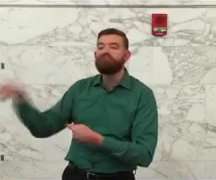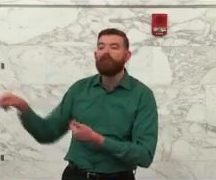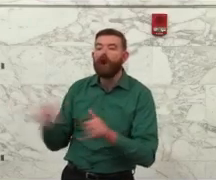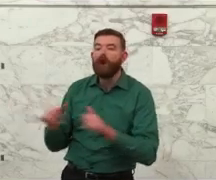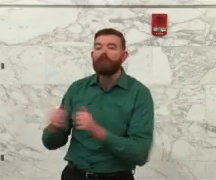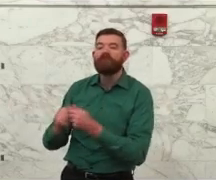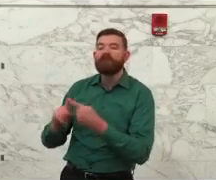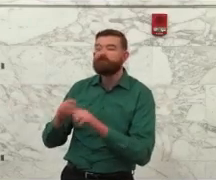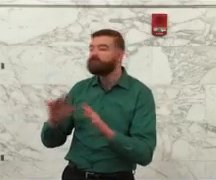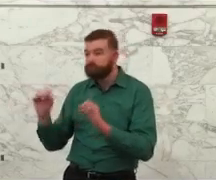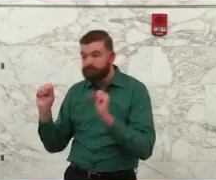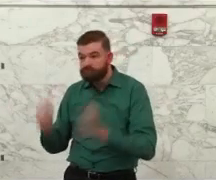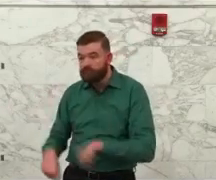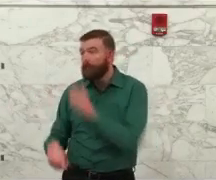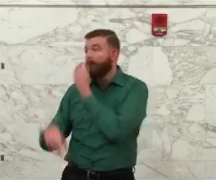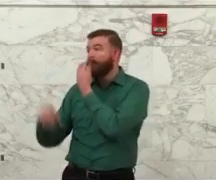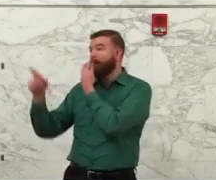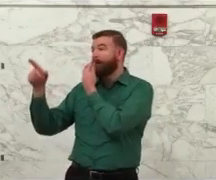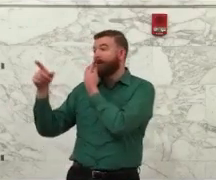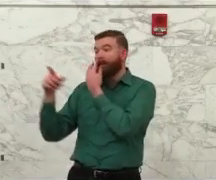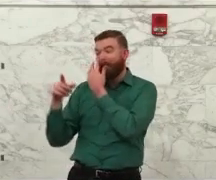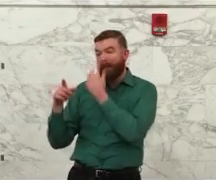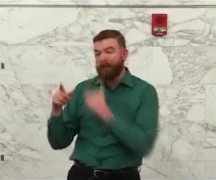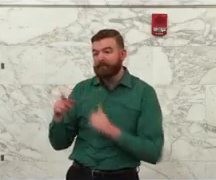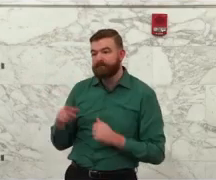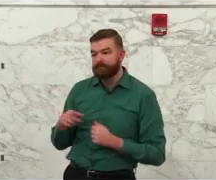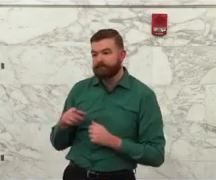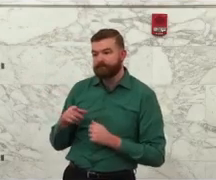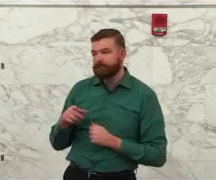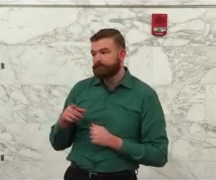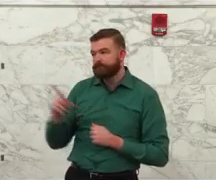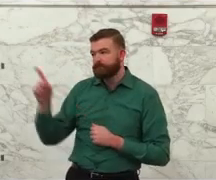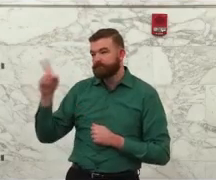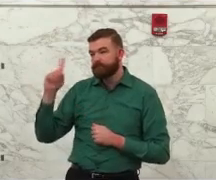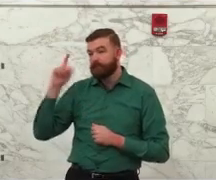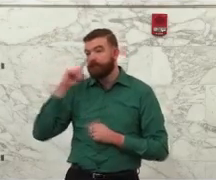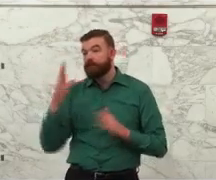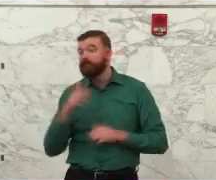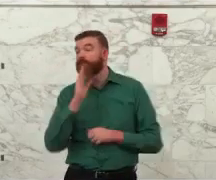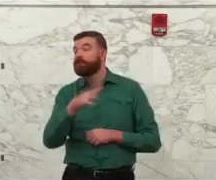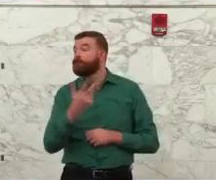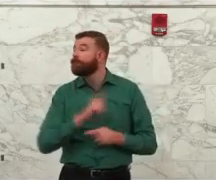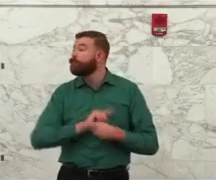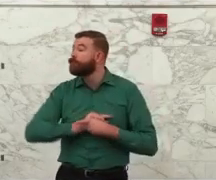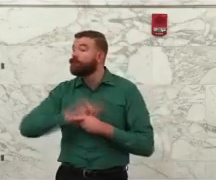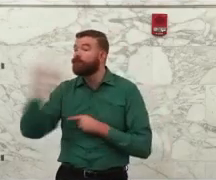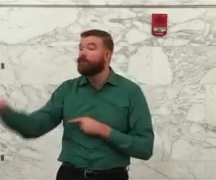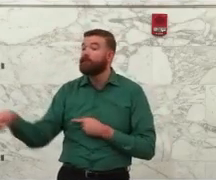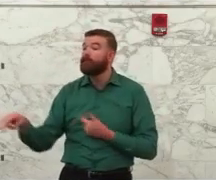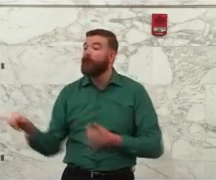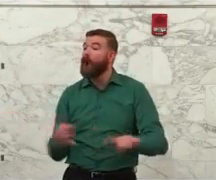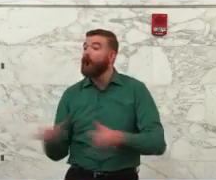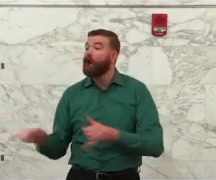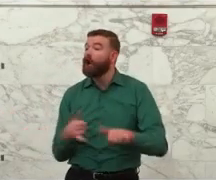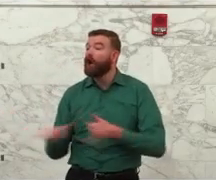reason. Okay. And vice versa, nothing against New York City. Same for them coming over to